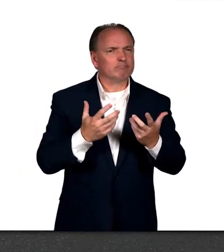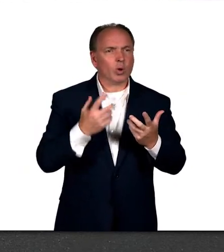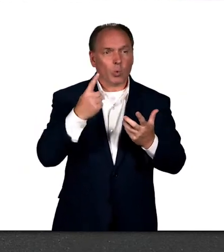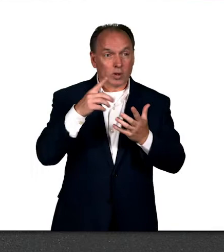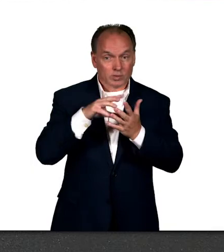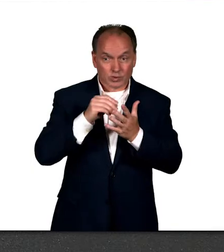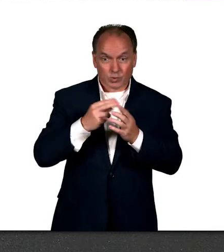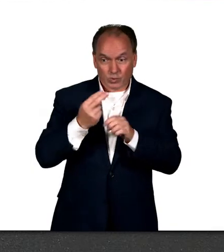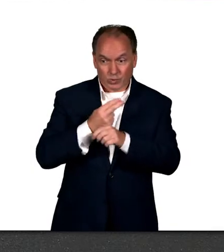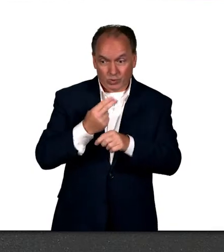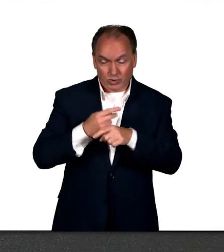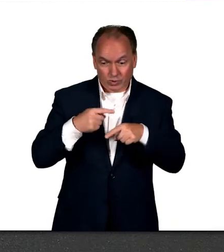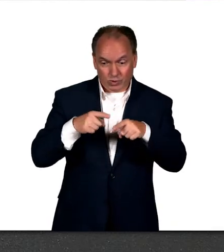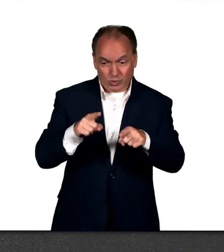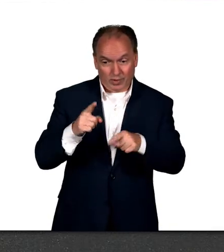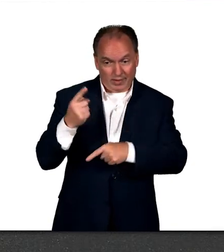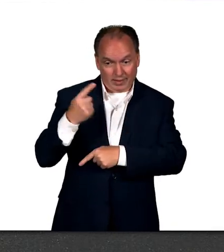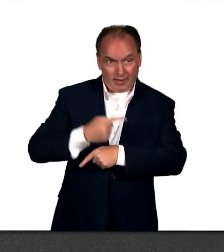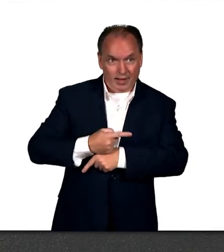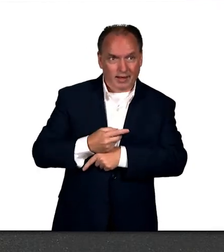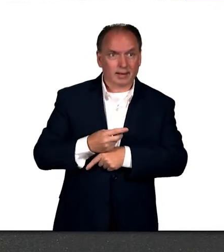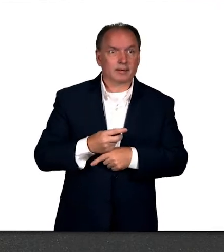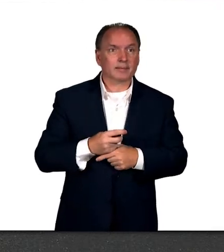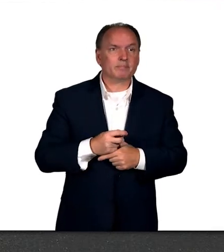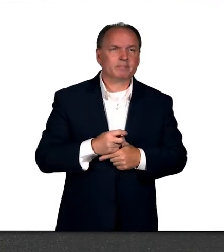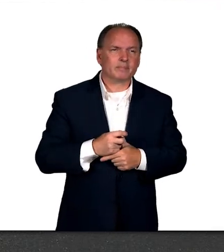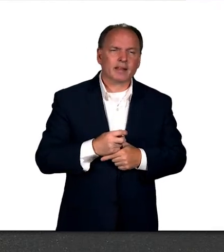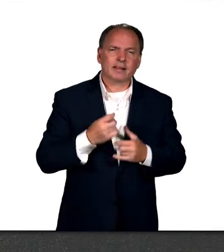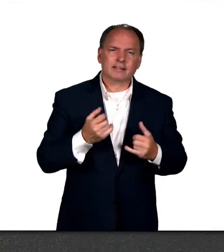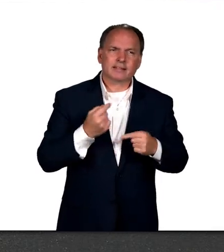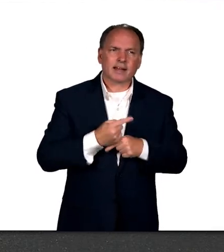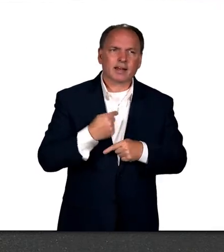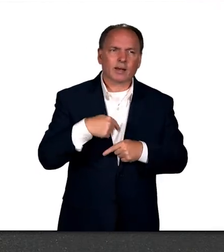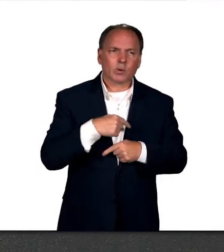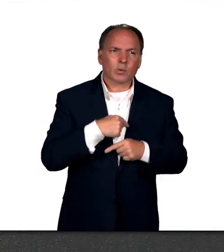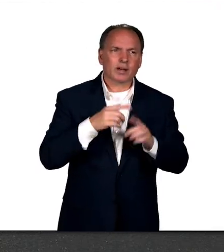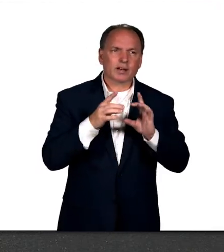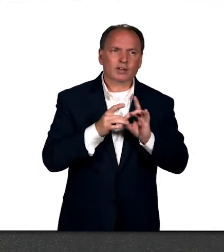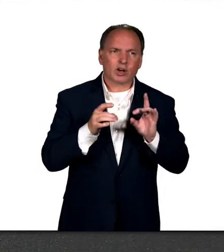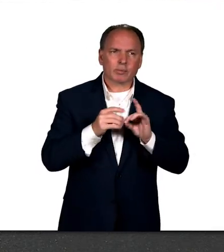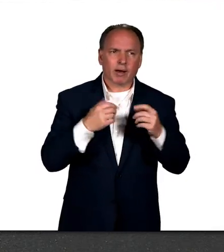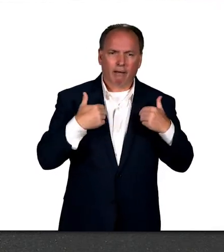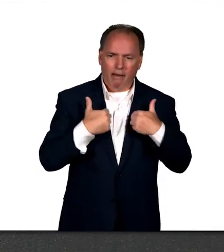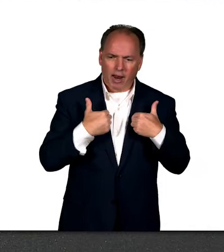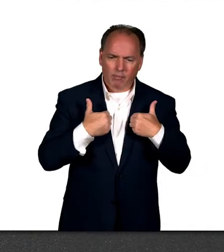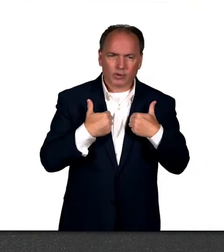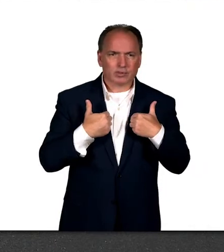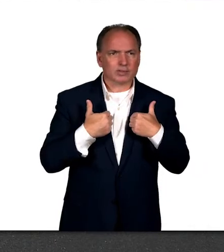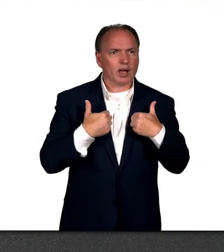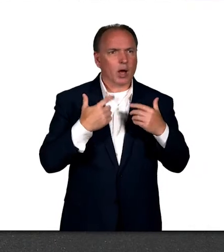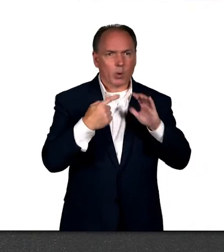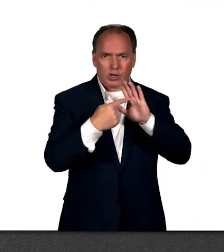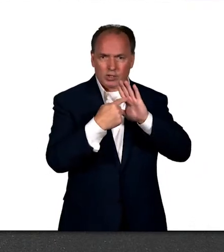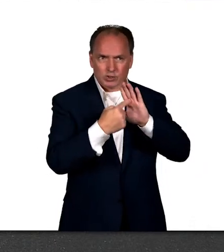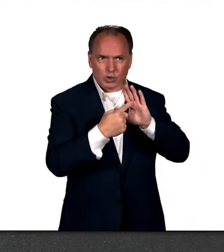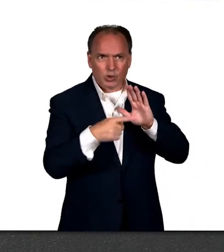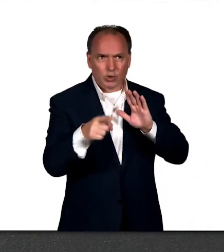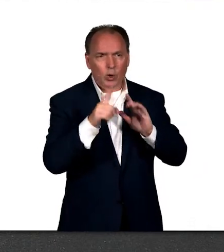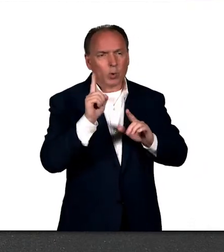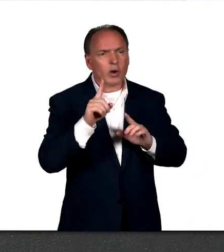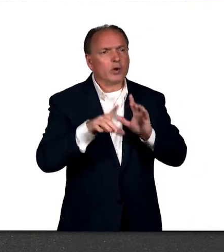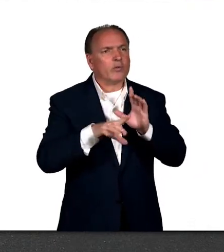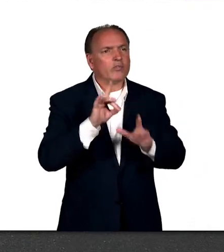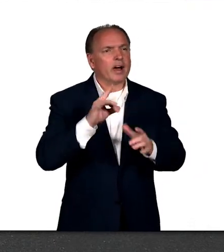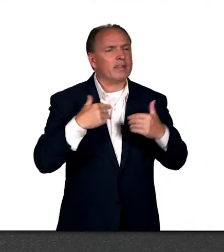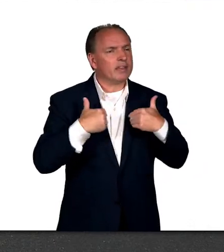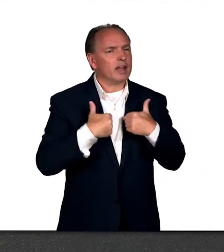one of my students uses during the day. And today we actually talked about animals. And I want to show you where you